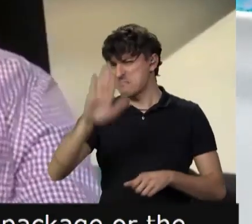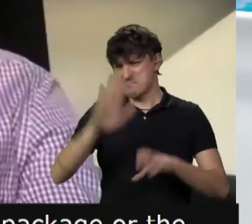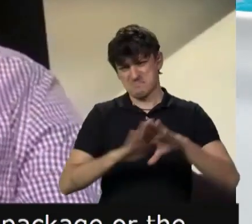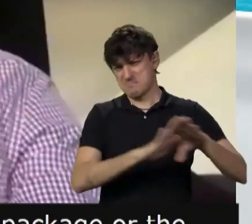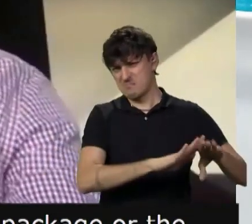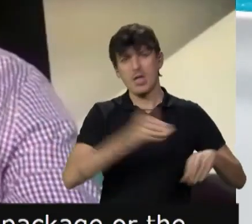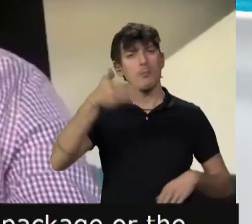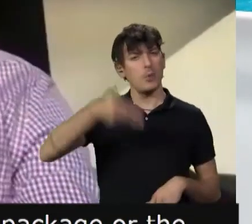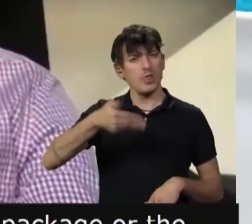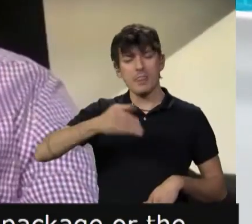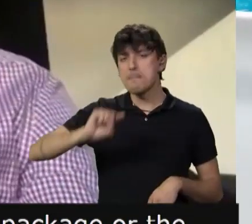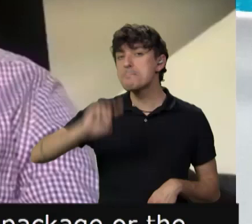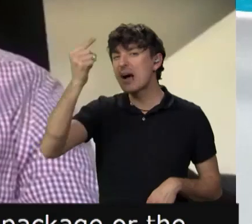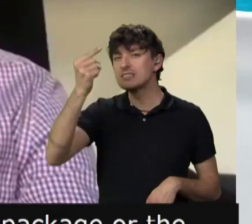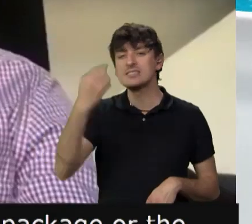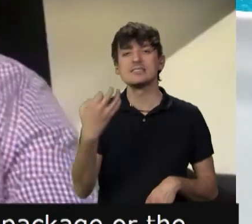But the most important thing is